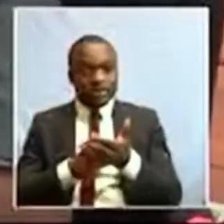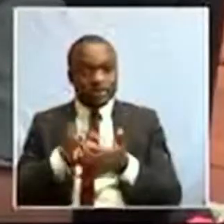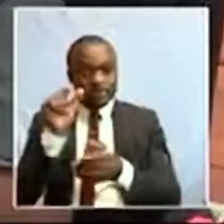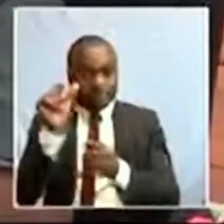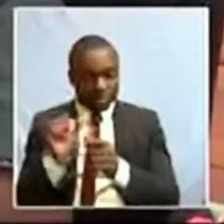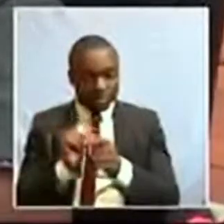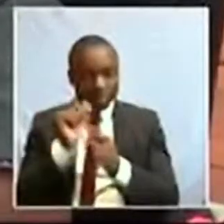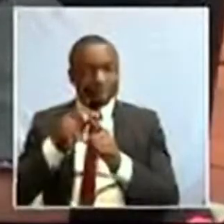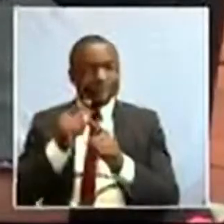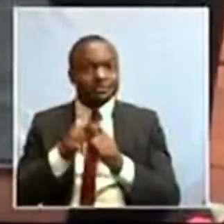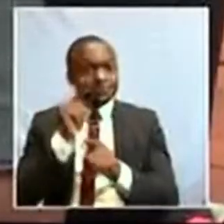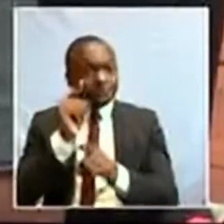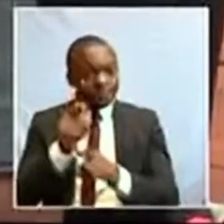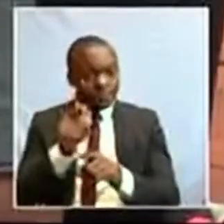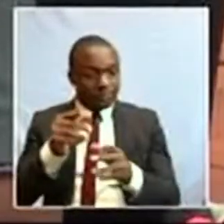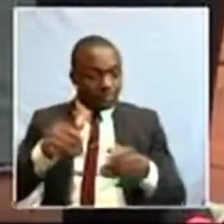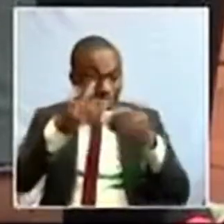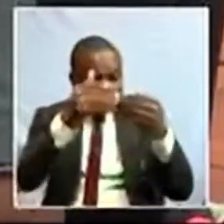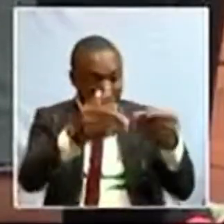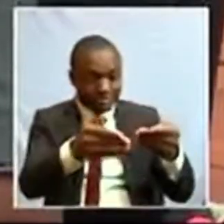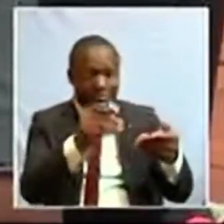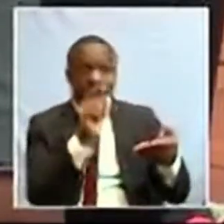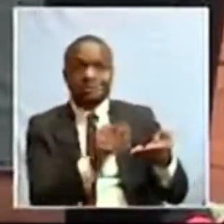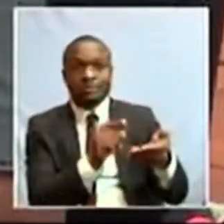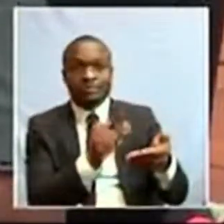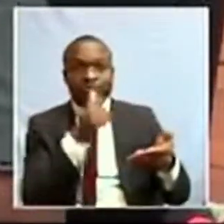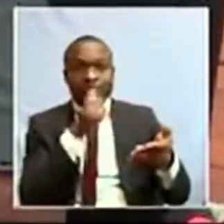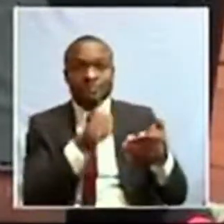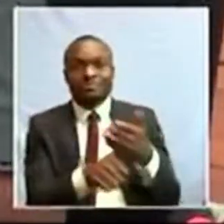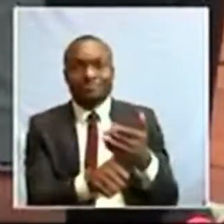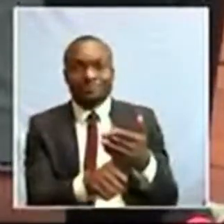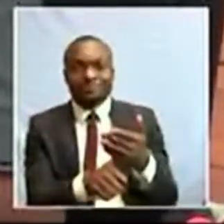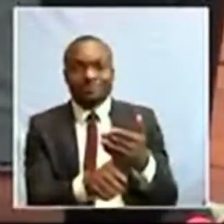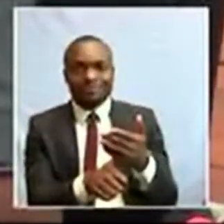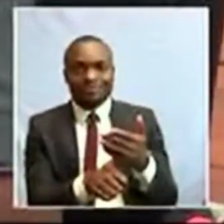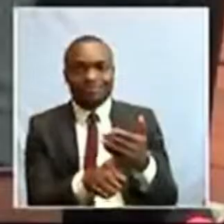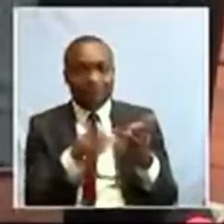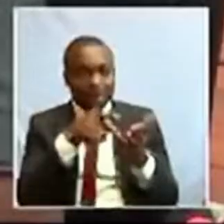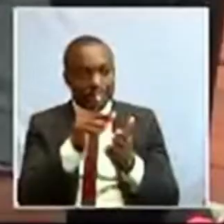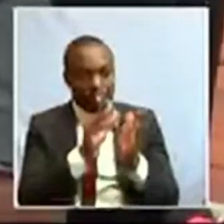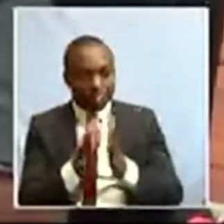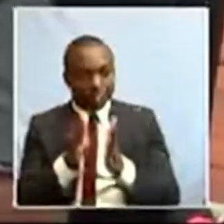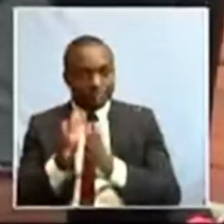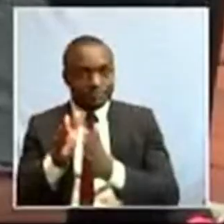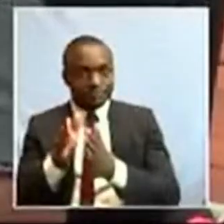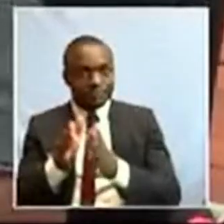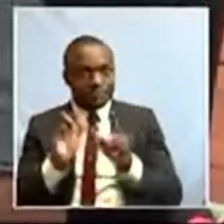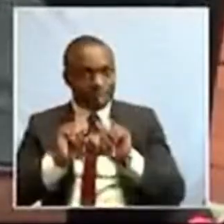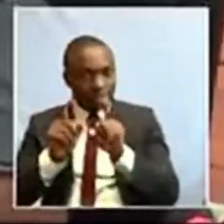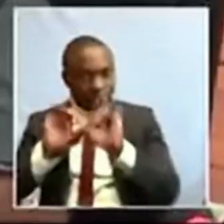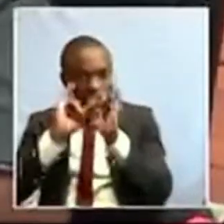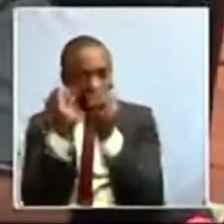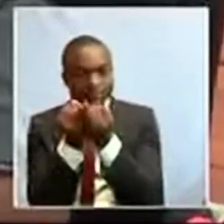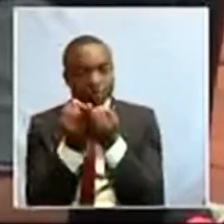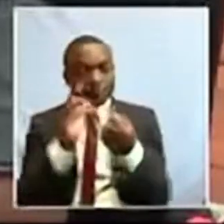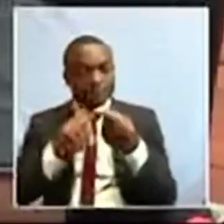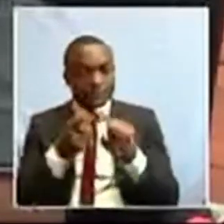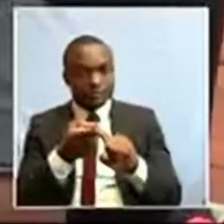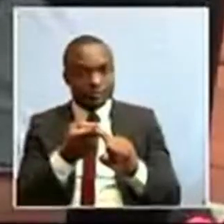you take this to the relevant bodies? Because, as my colleague has stated, this is just